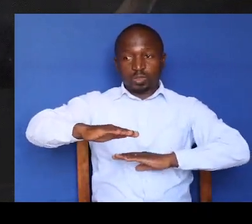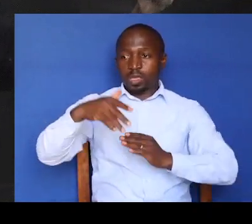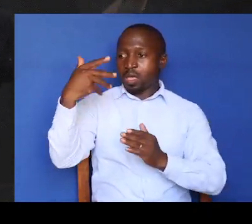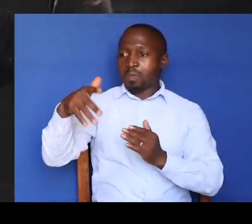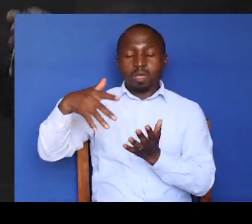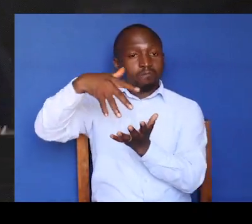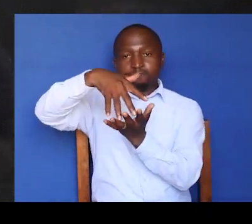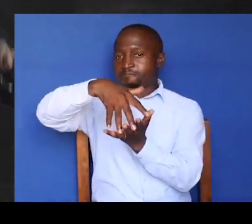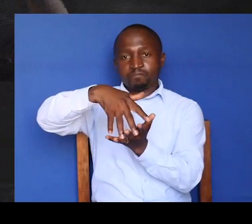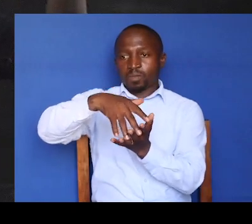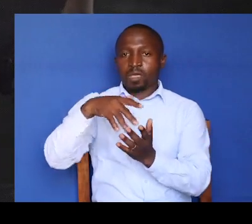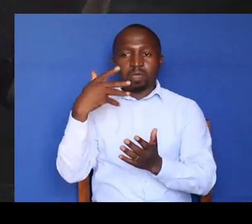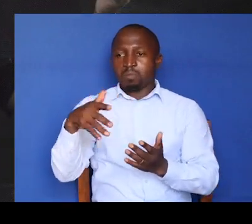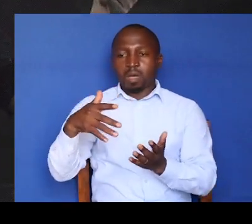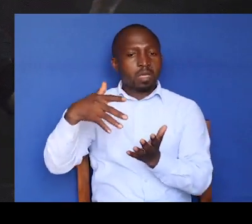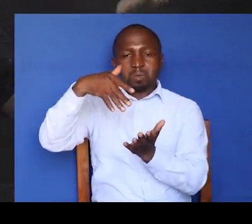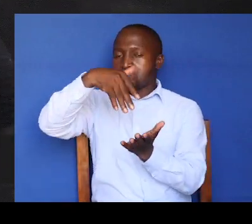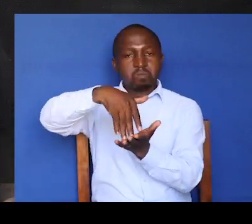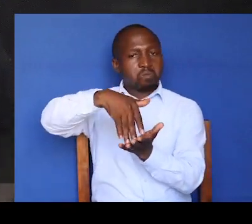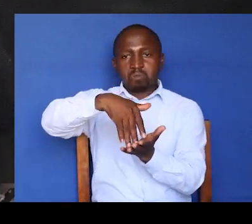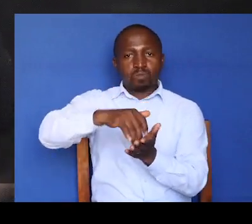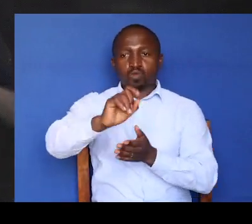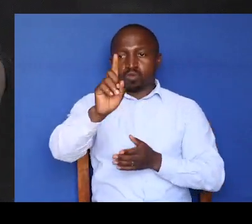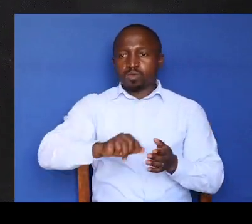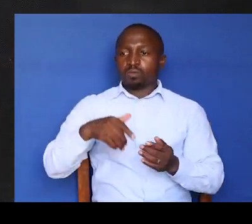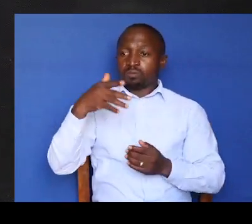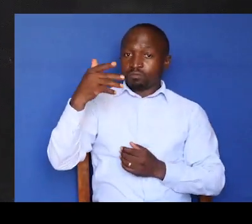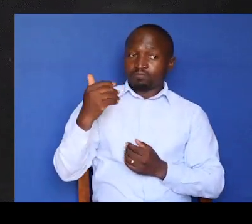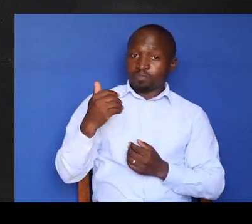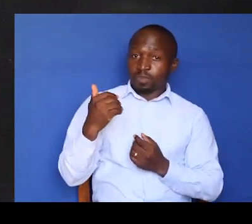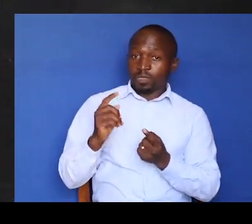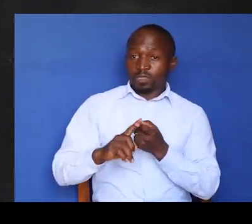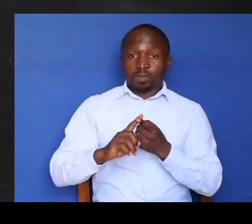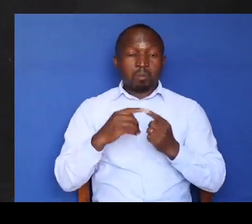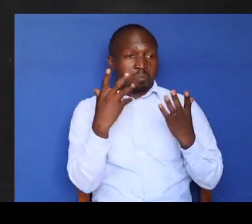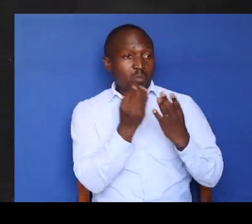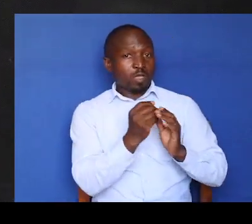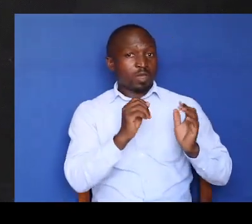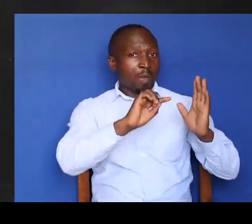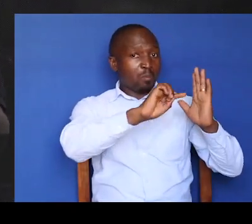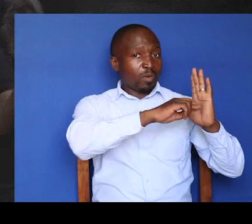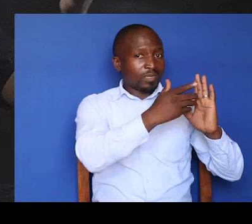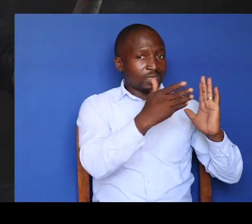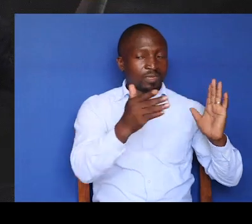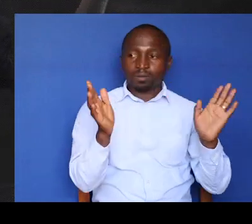of water into the ground is restricted, and thus relatively to other factors like